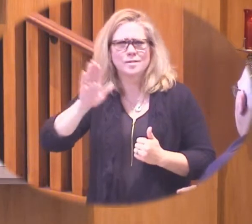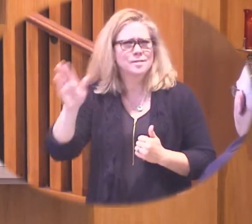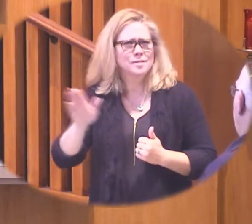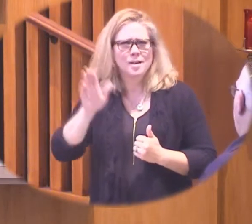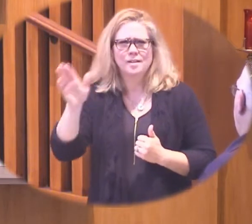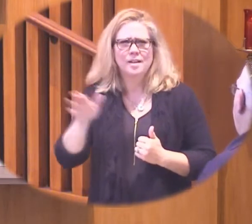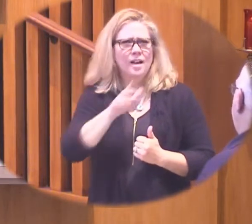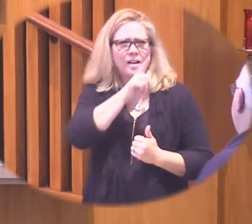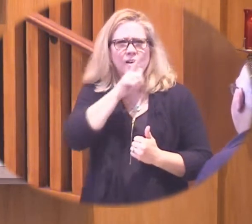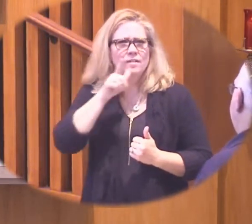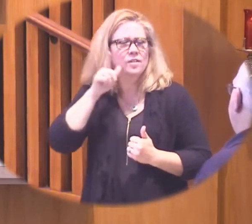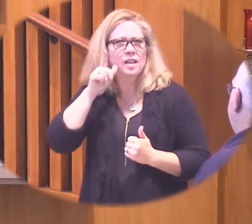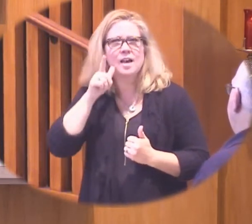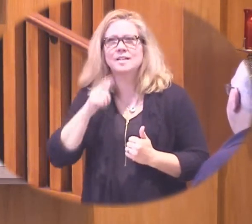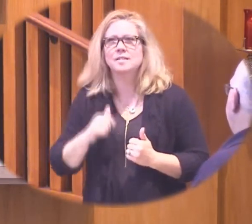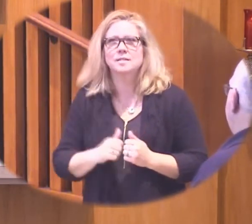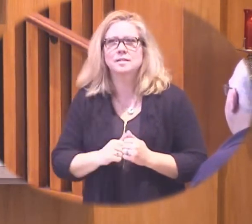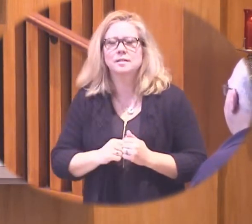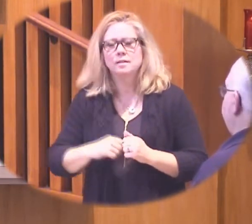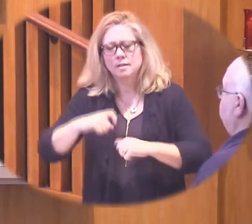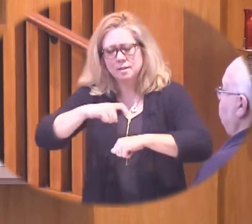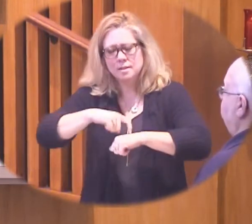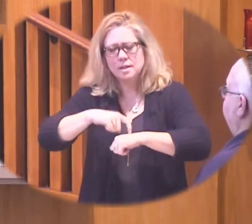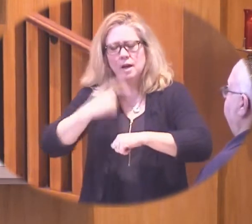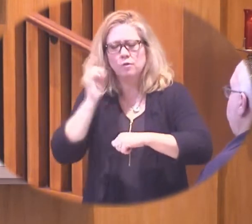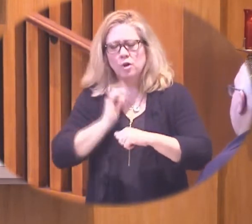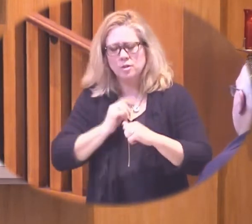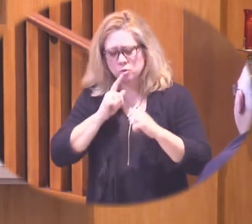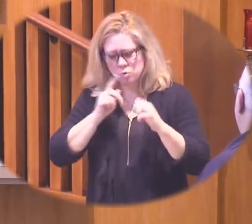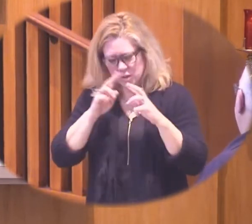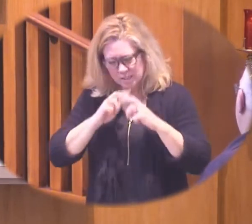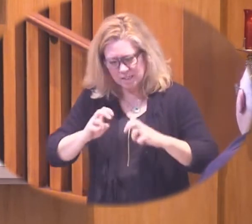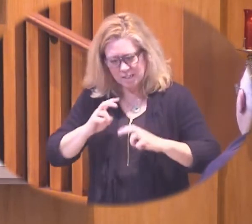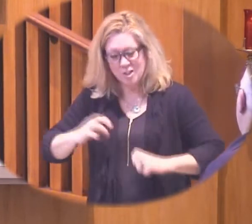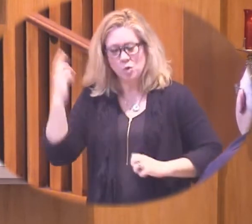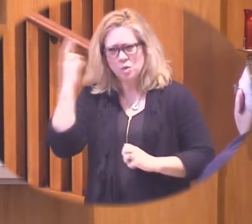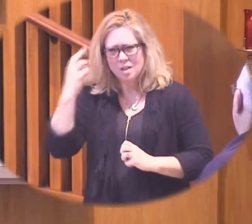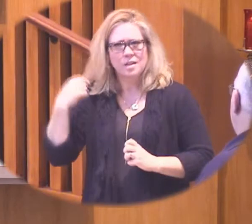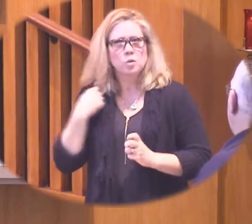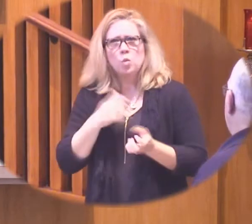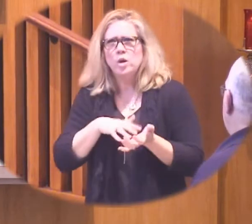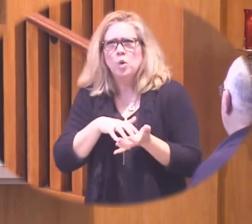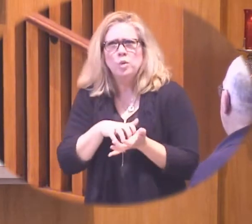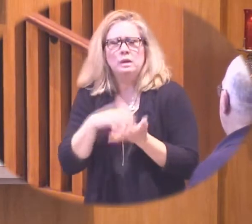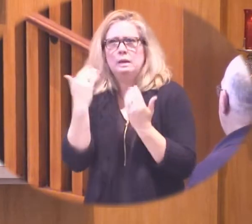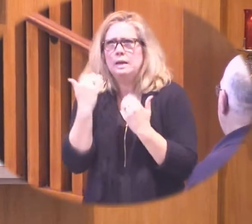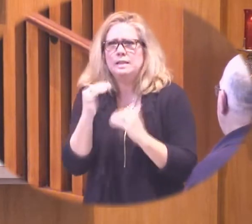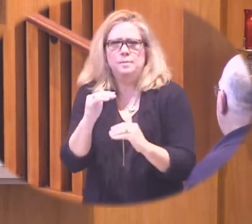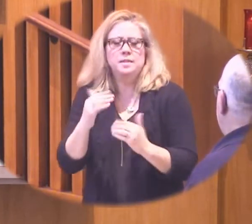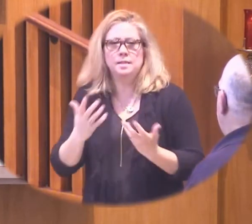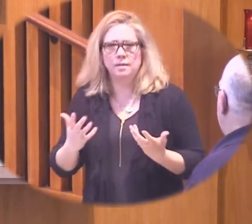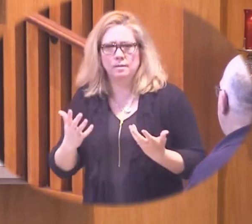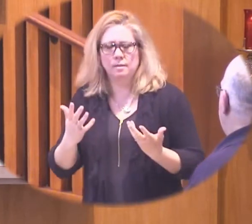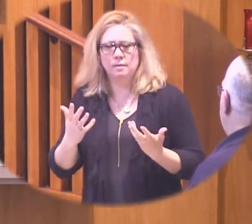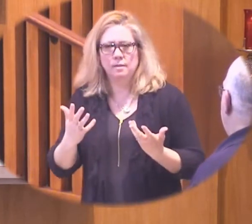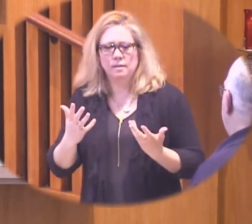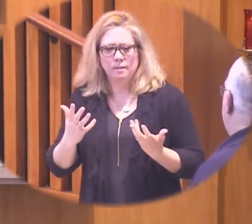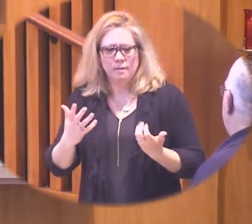a time to deepen our awareness of our weakness, of our limitations, to deepen